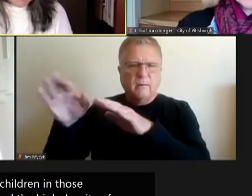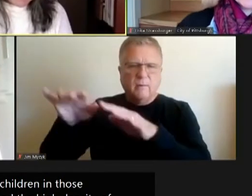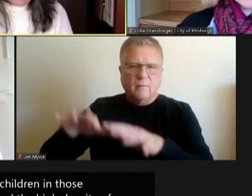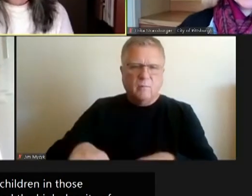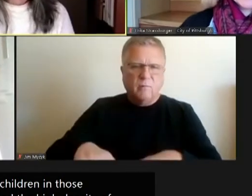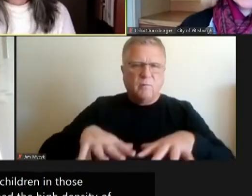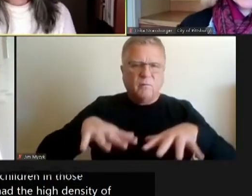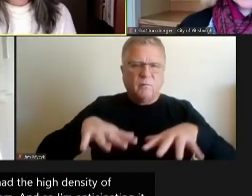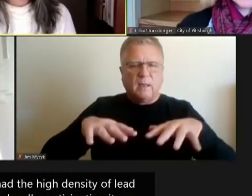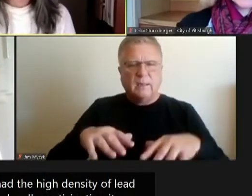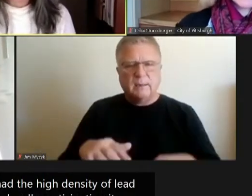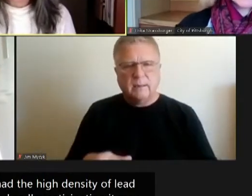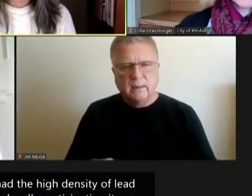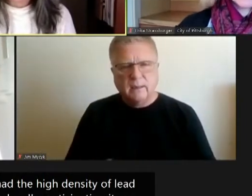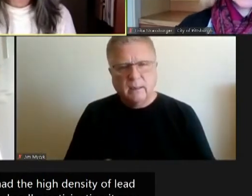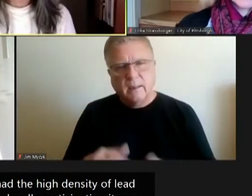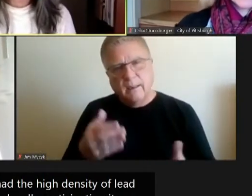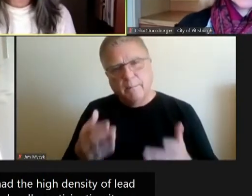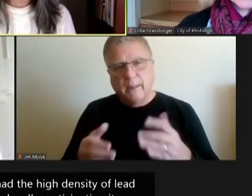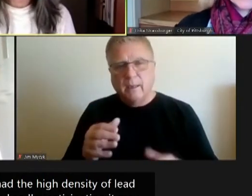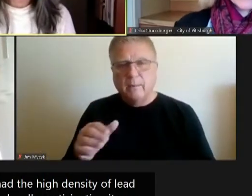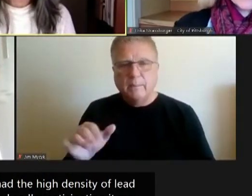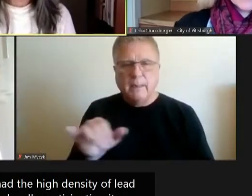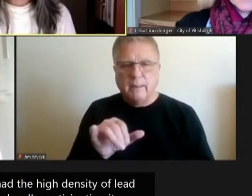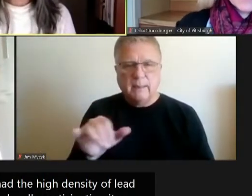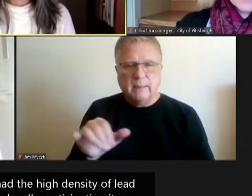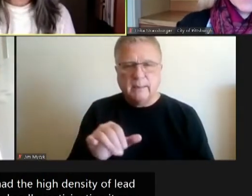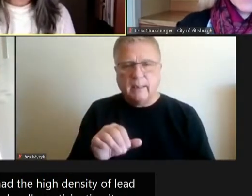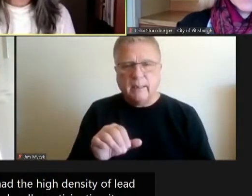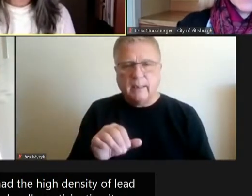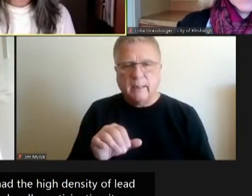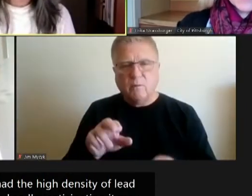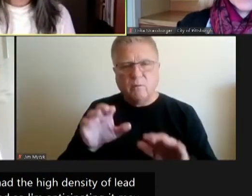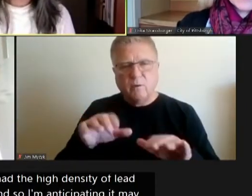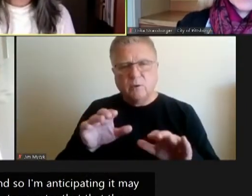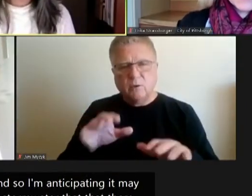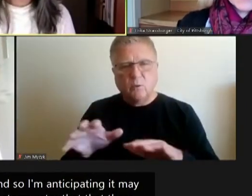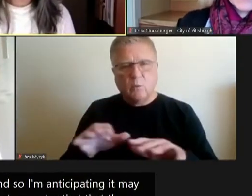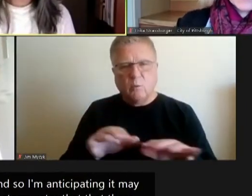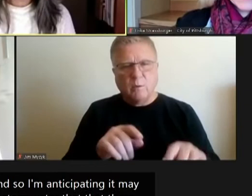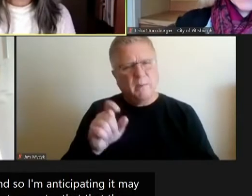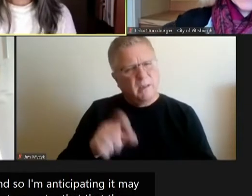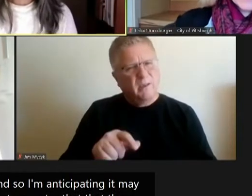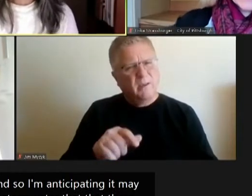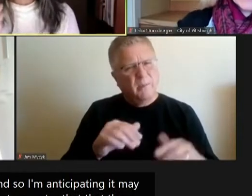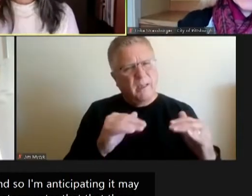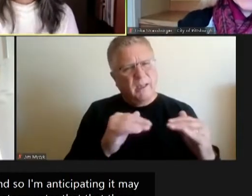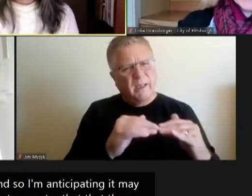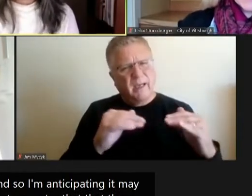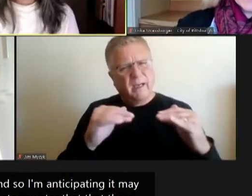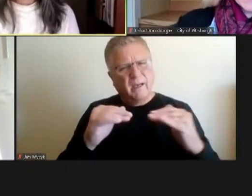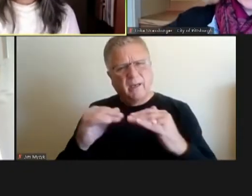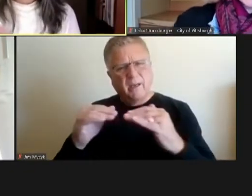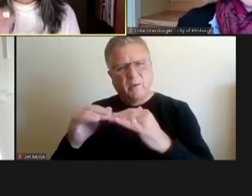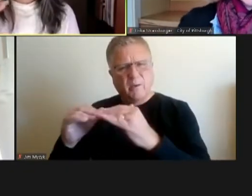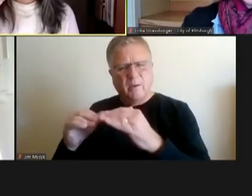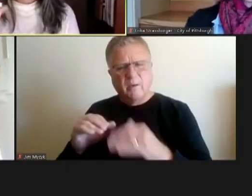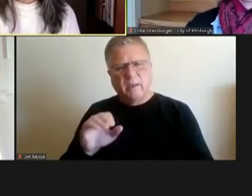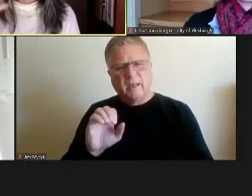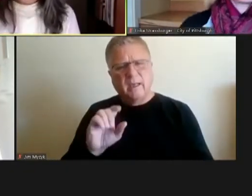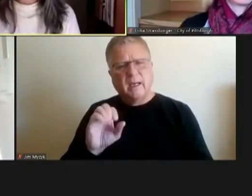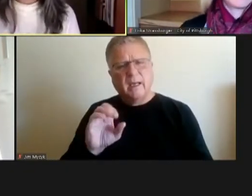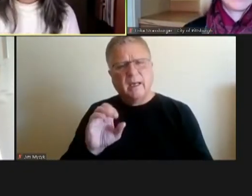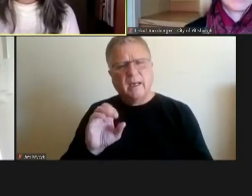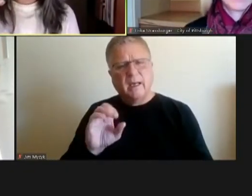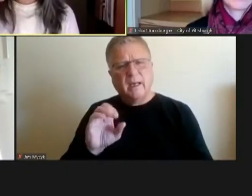anticipating it may not be the same rubric for stormwater, but that there should be an equity issue, you know, an equity element. I